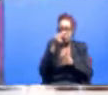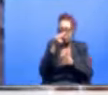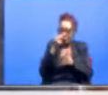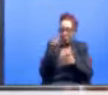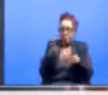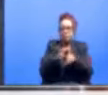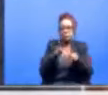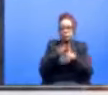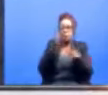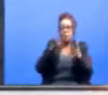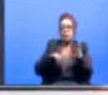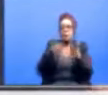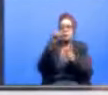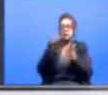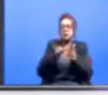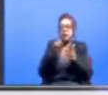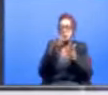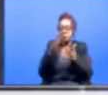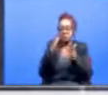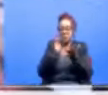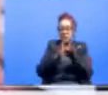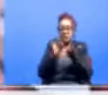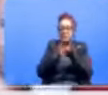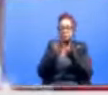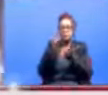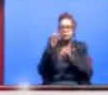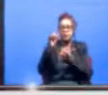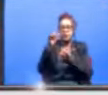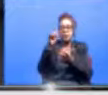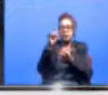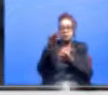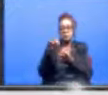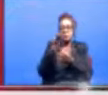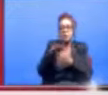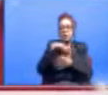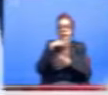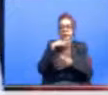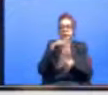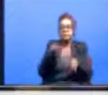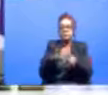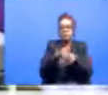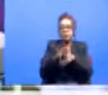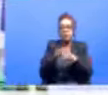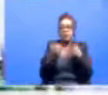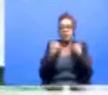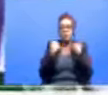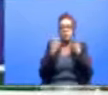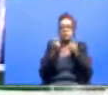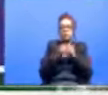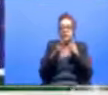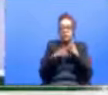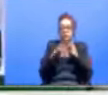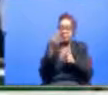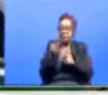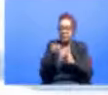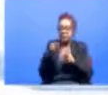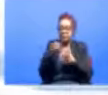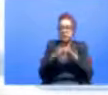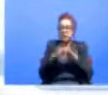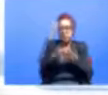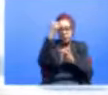eulogy was read by State House Press Secretary Emmanuel Talam. Rita died in her sleep on the 17th of March this